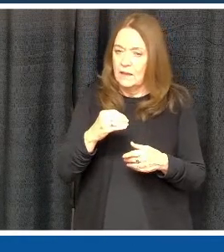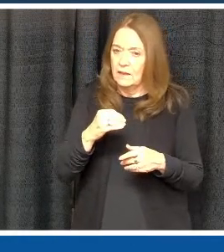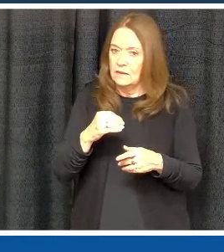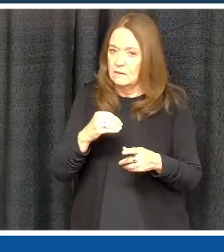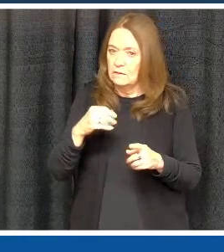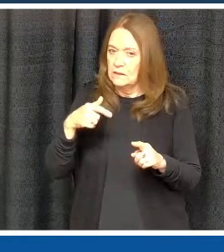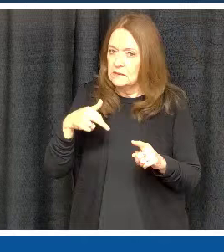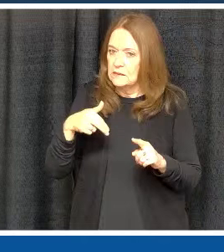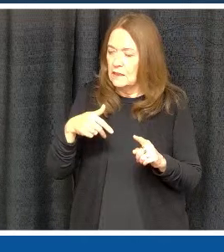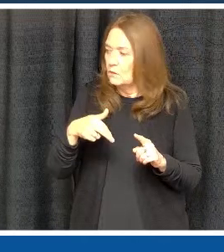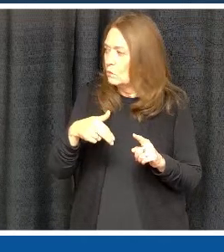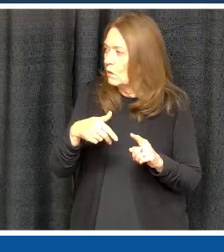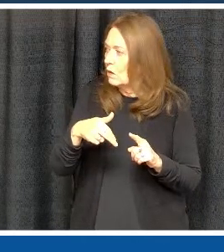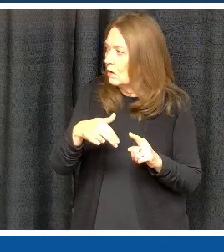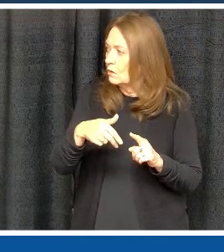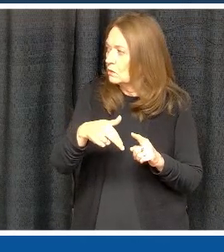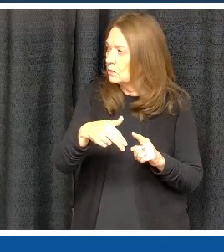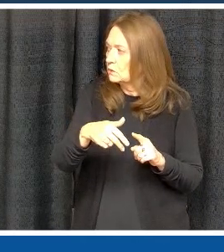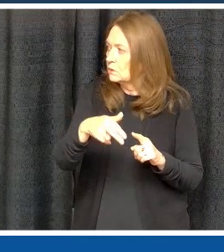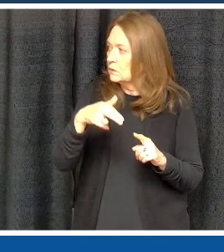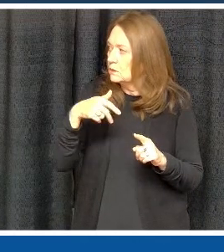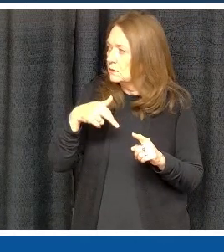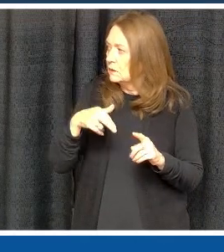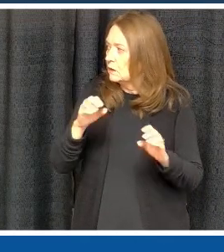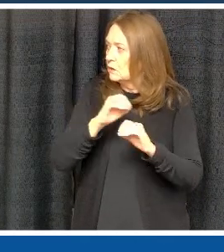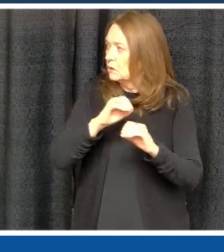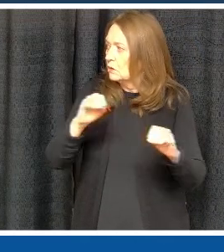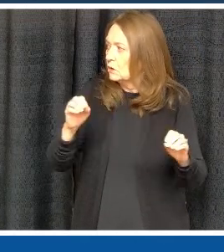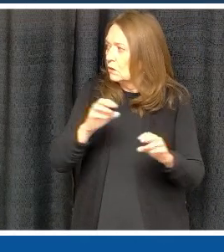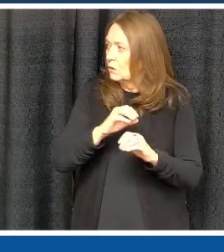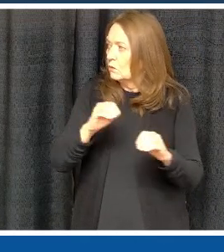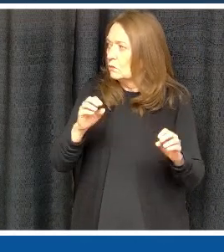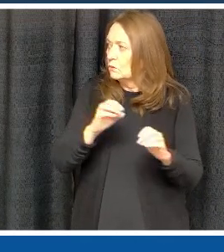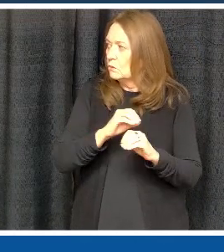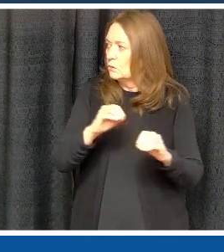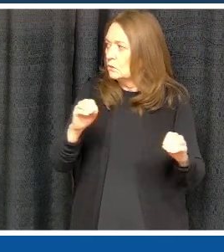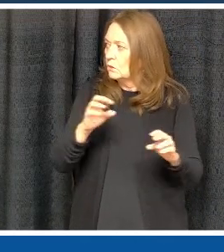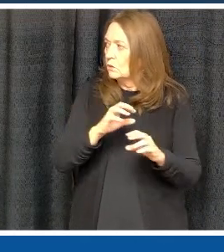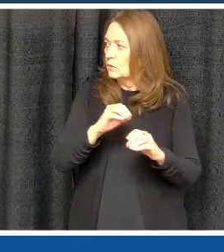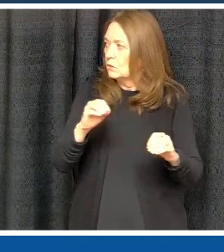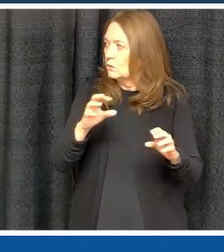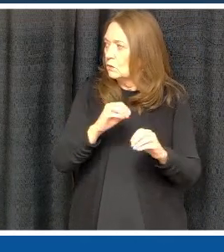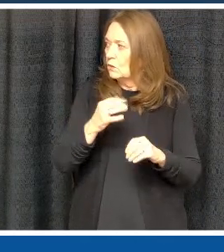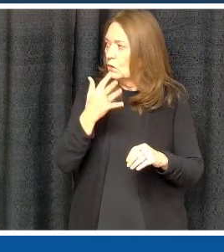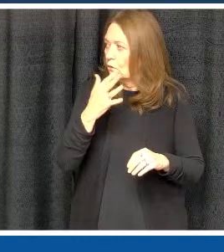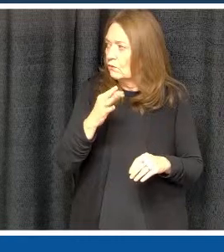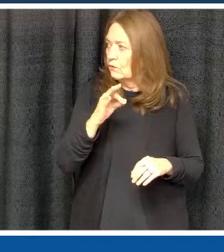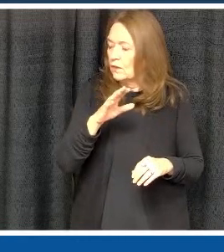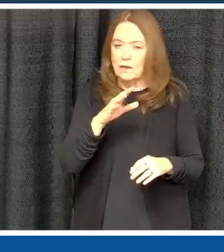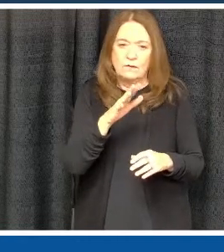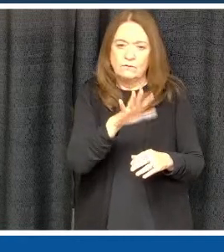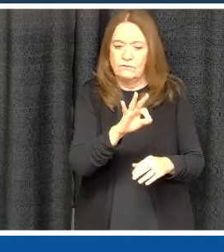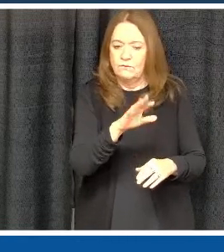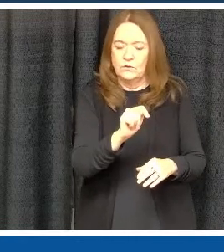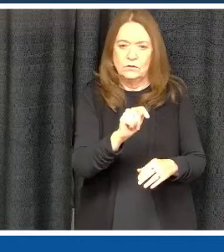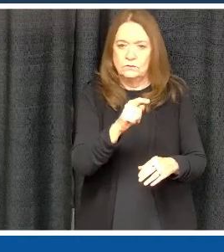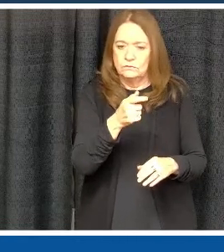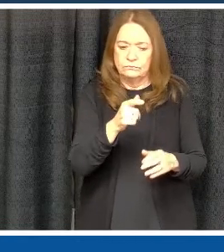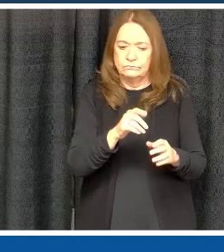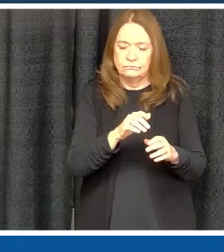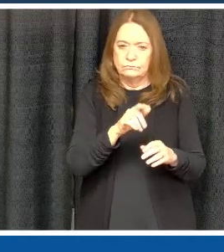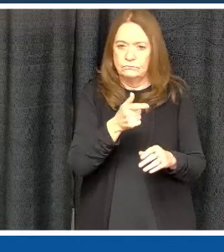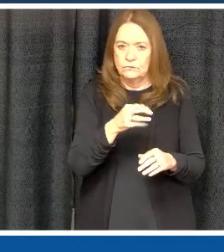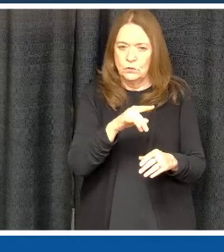grass buffer. And that's that's projects more than 10 years away. So TDOT's planning not to install grass buffers on Trenton